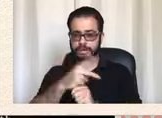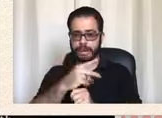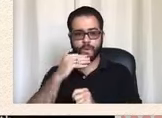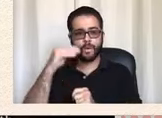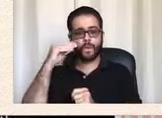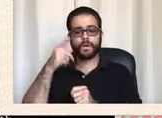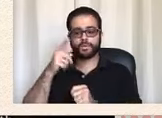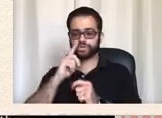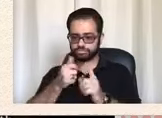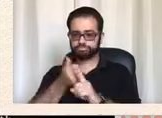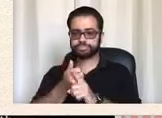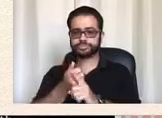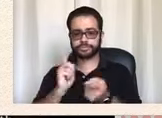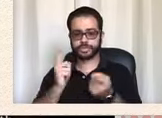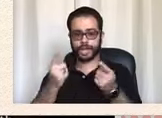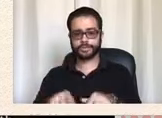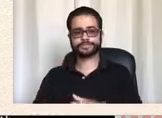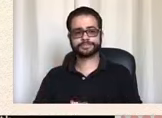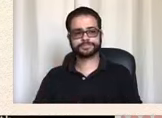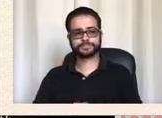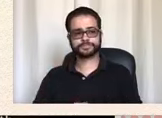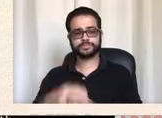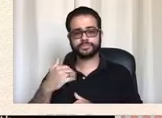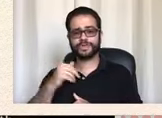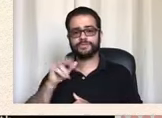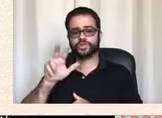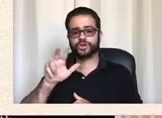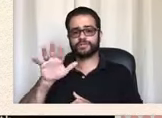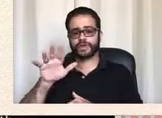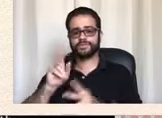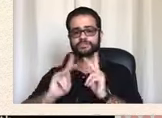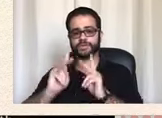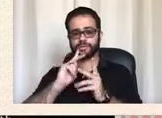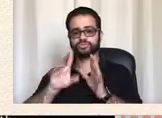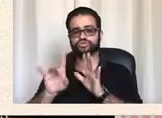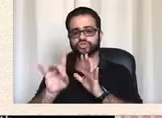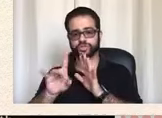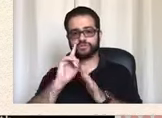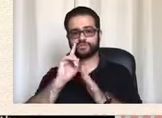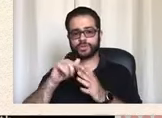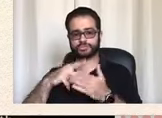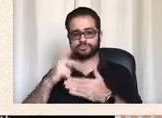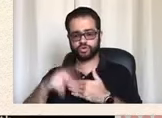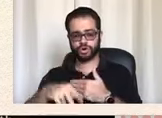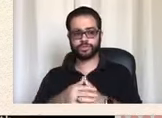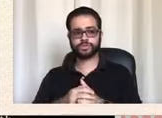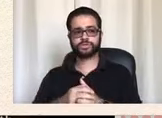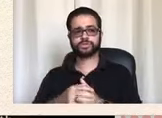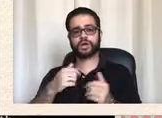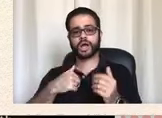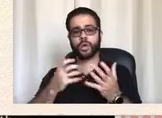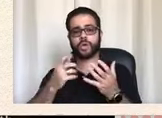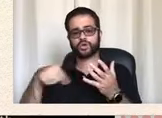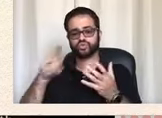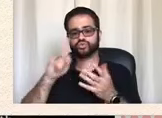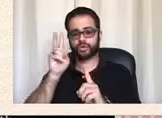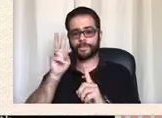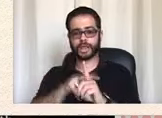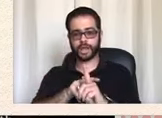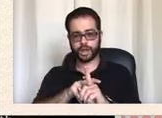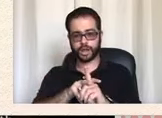happen. There's 35 people that are chosen for the program. So I want you to apply, and there's a process,